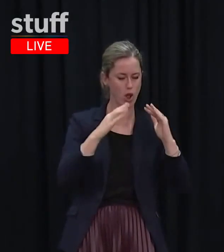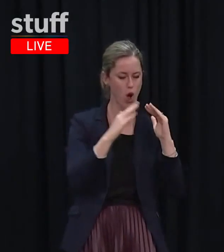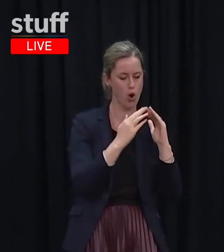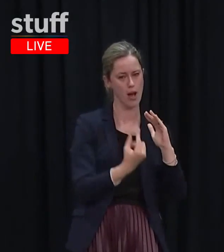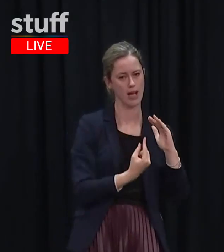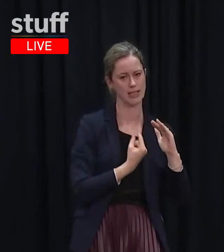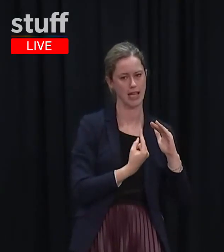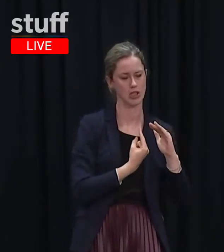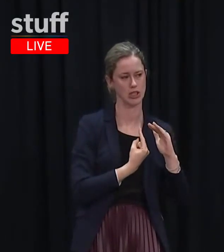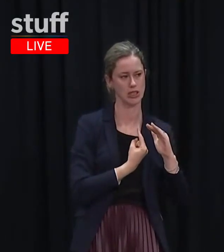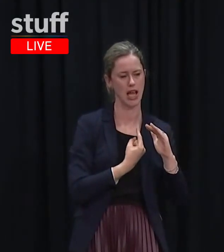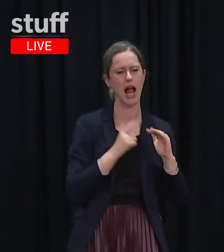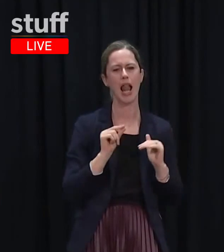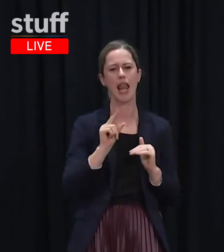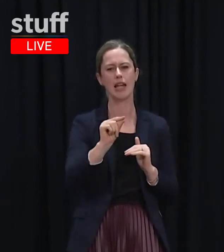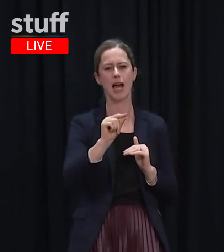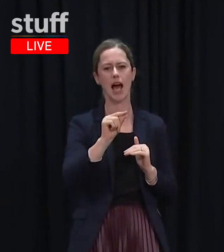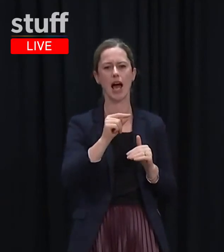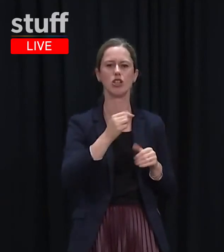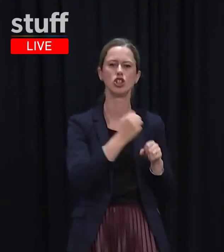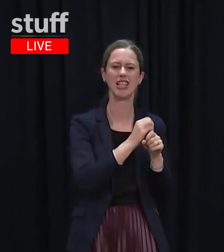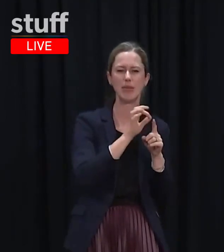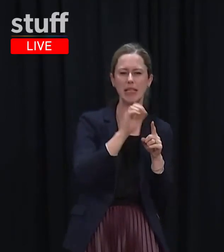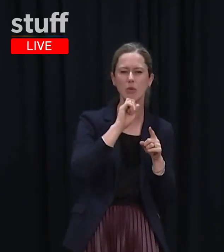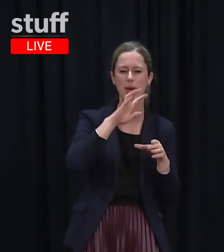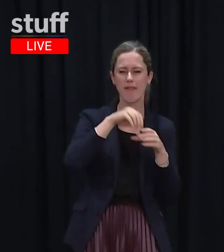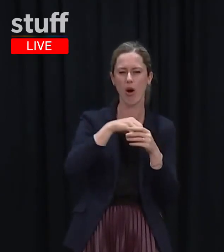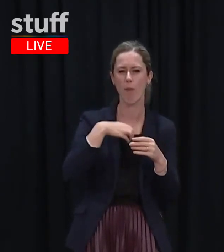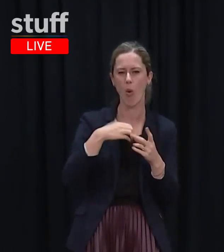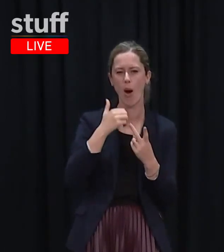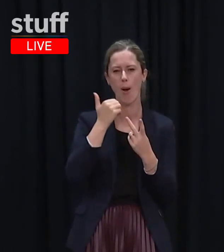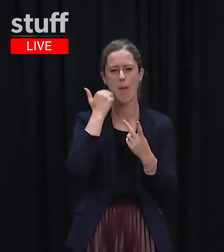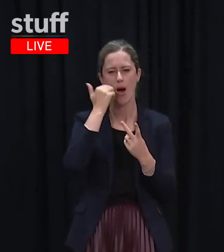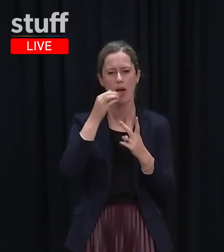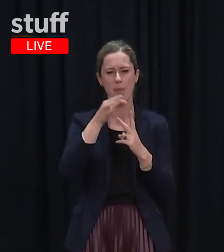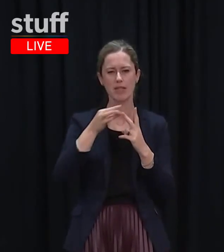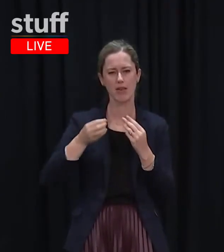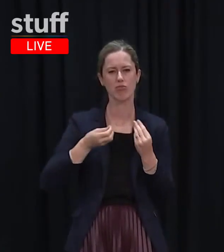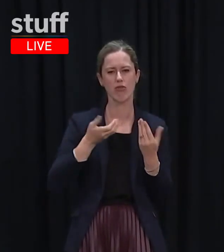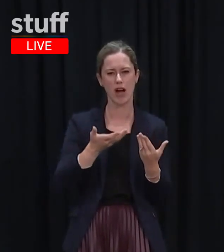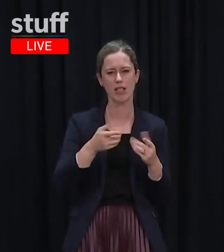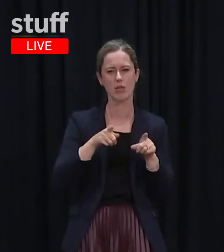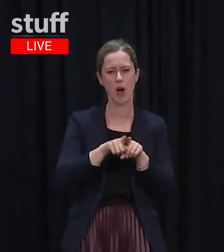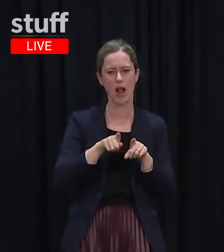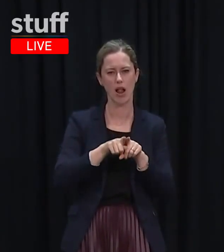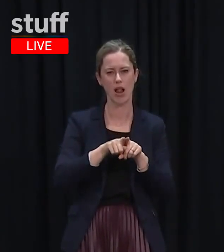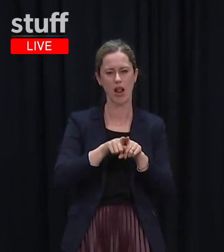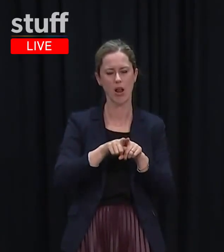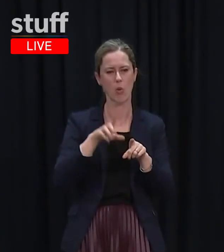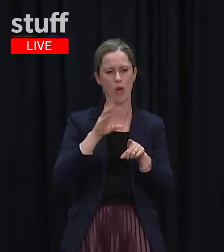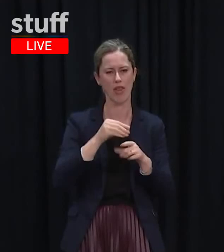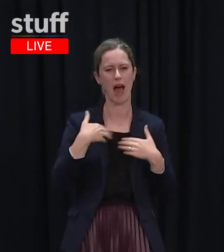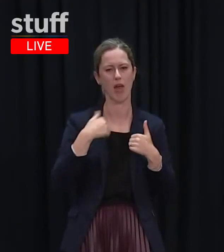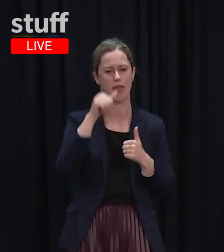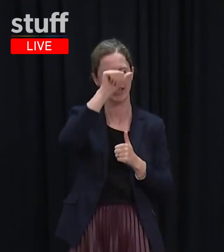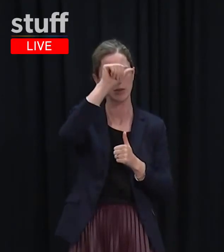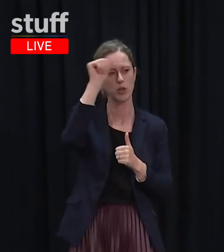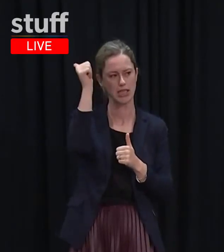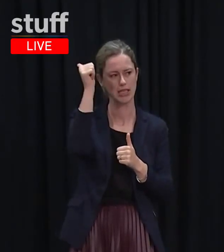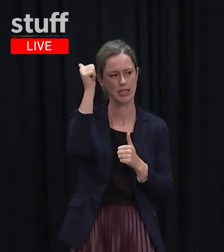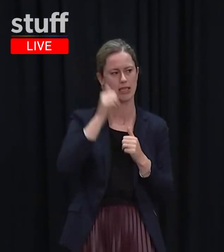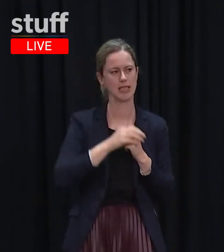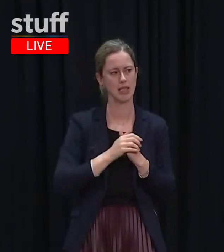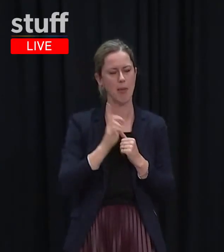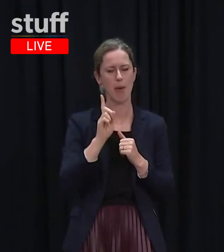approach, there will be much greater role of primary care and Māori and Pacific providers with clinical health expertise.